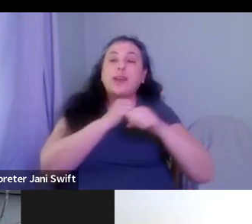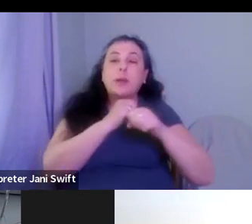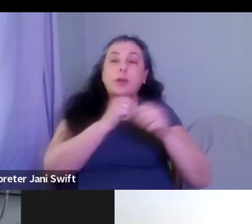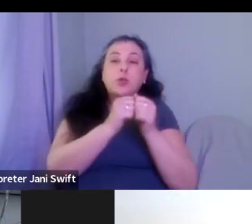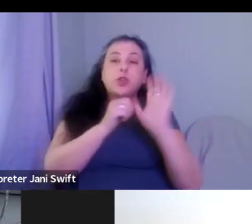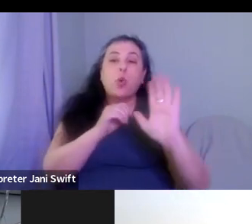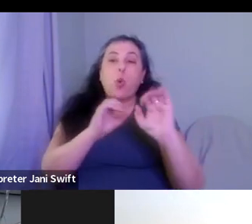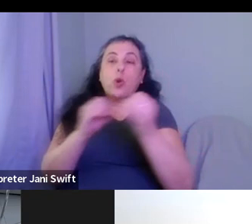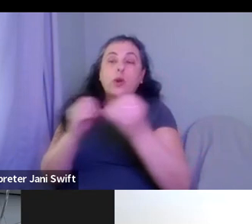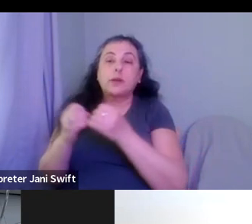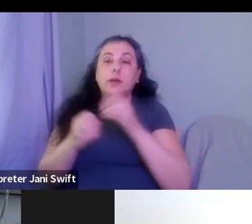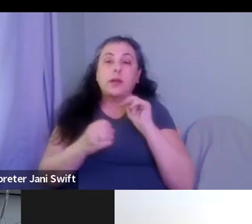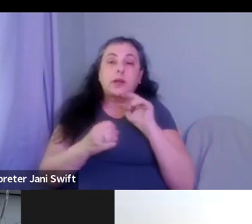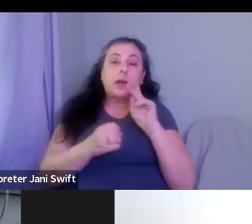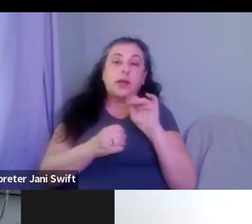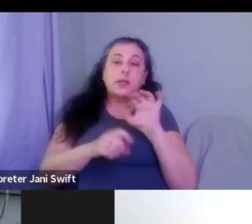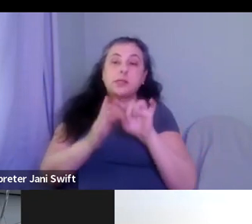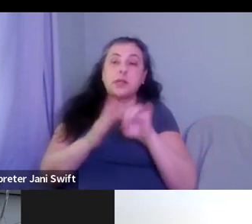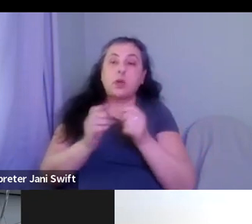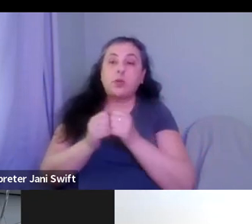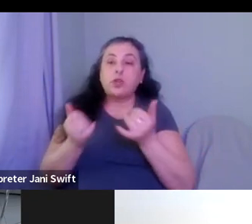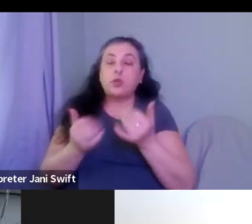organizations? Nataki, can we start with you?